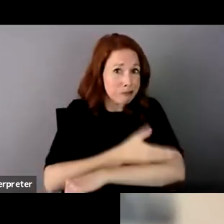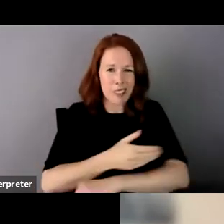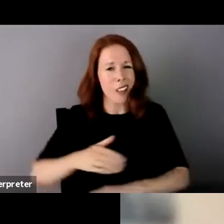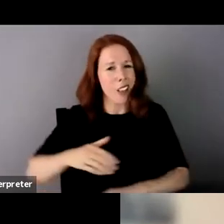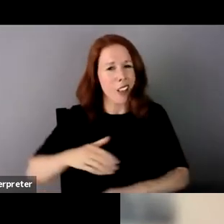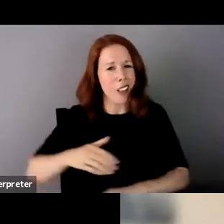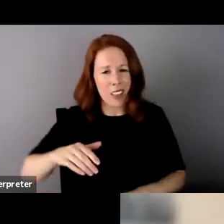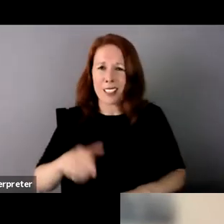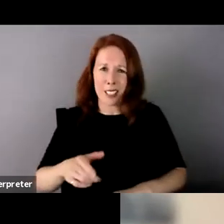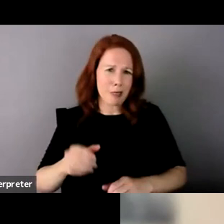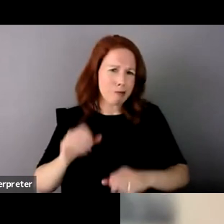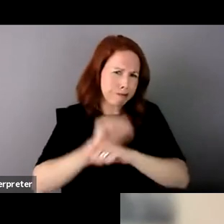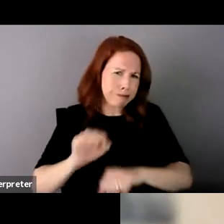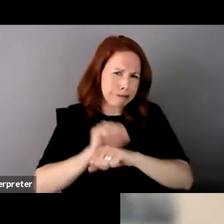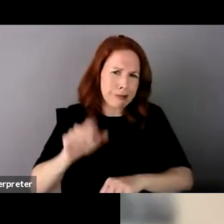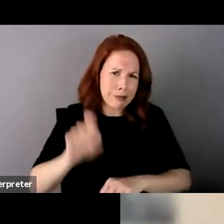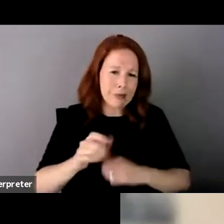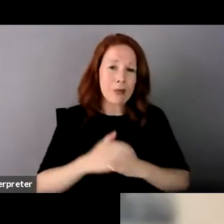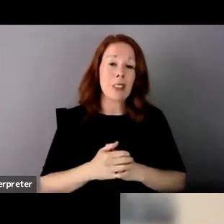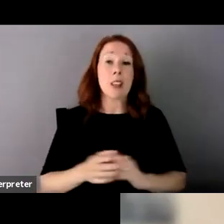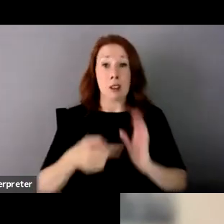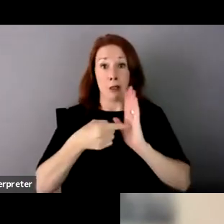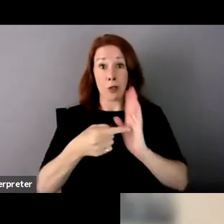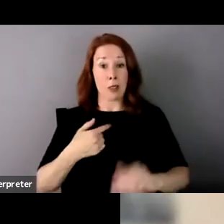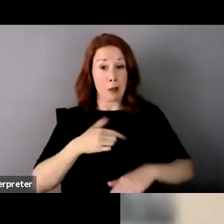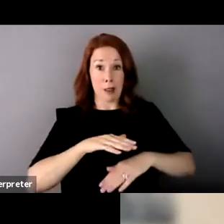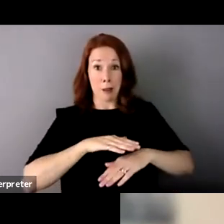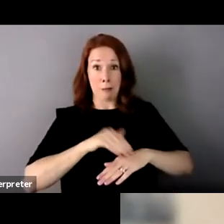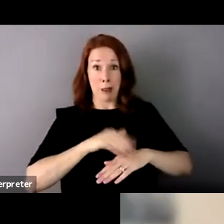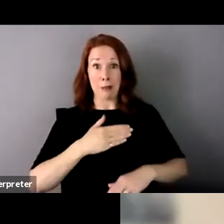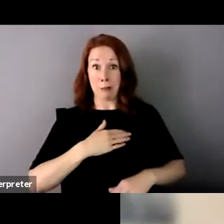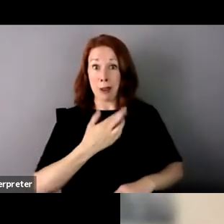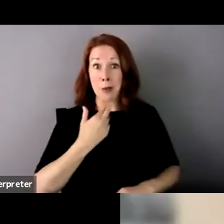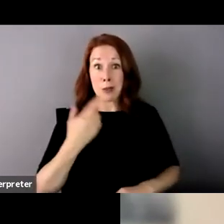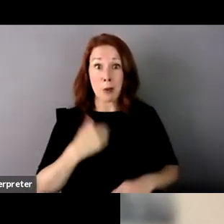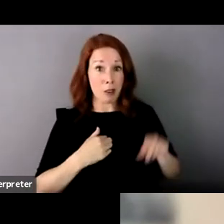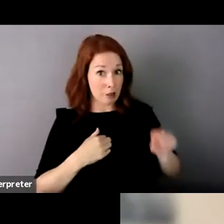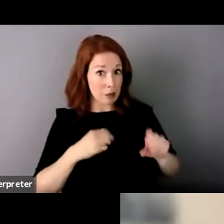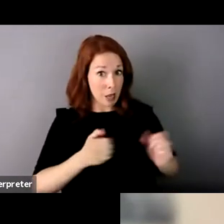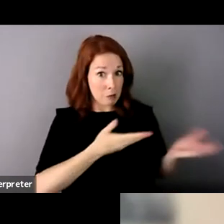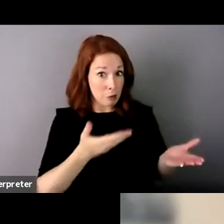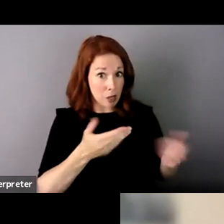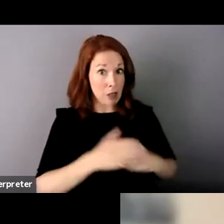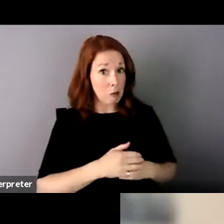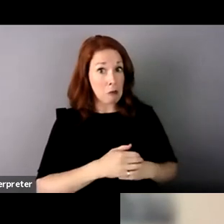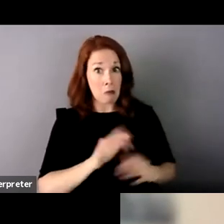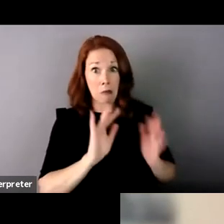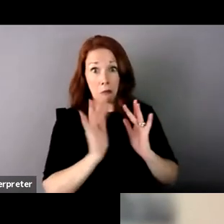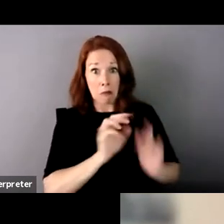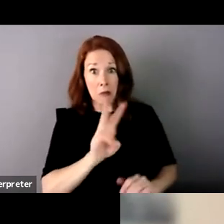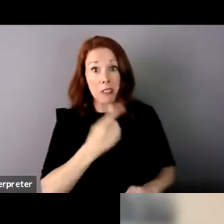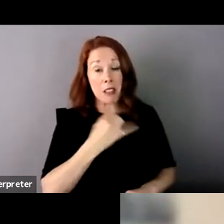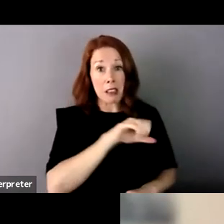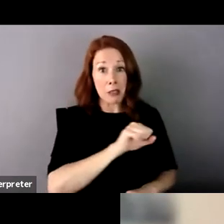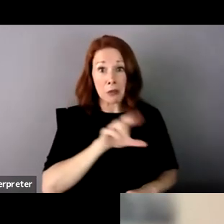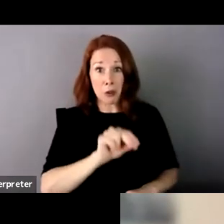that I can look online and find out if I can bring my pet to a restaurant, but not my wheelchair. Or, I will not